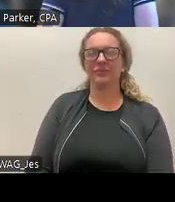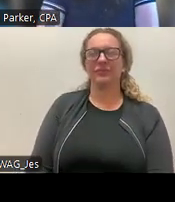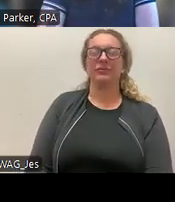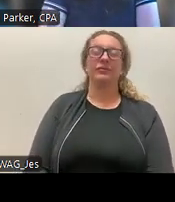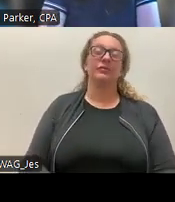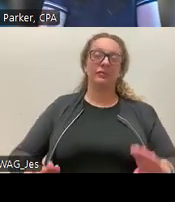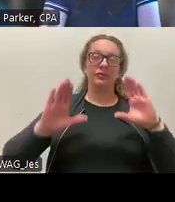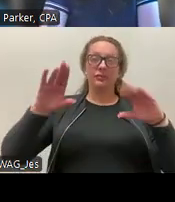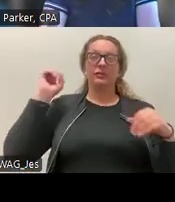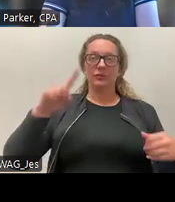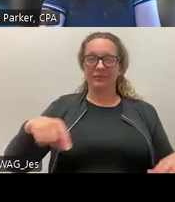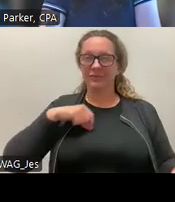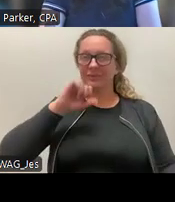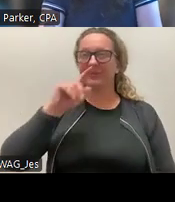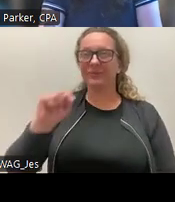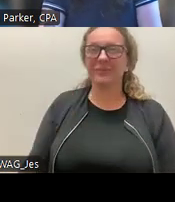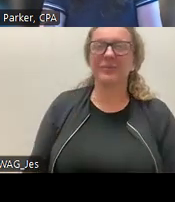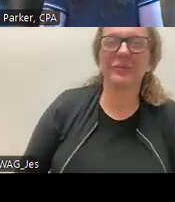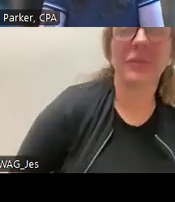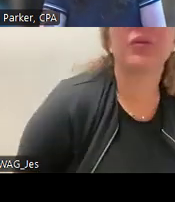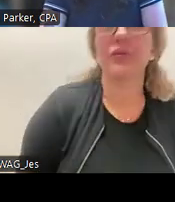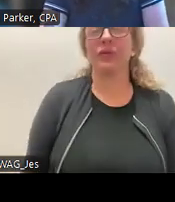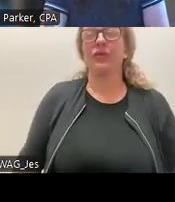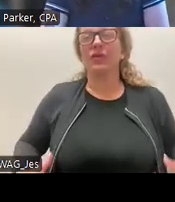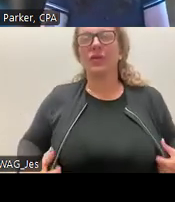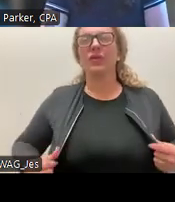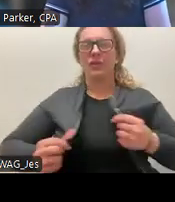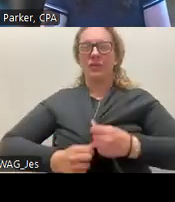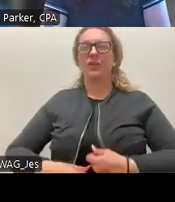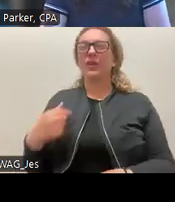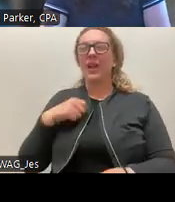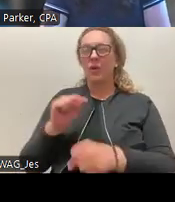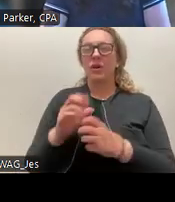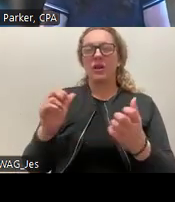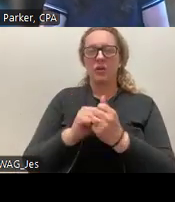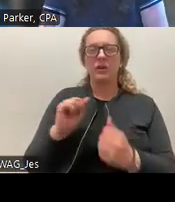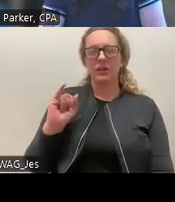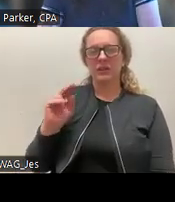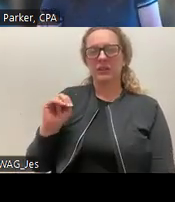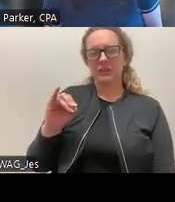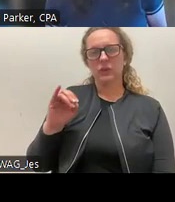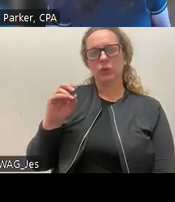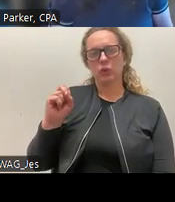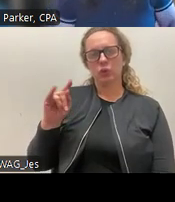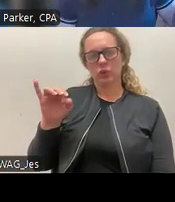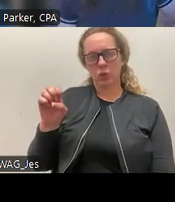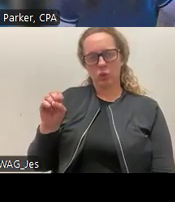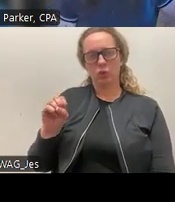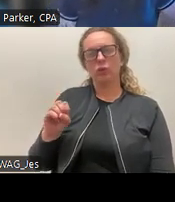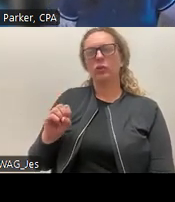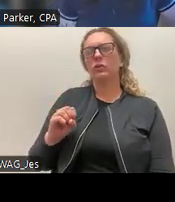great question. I love that question. So I work with a lot of indie studios, and the best thing to do right now would be